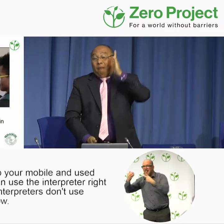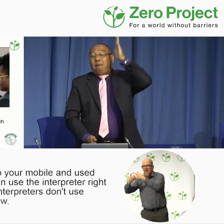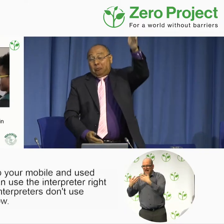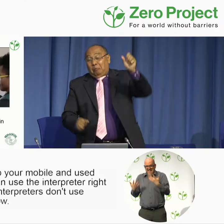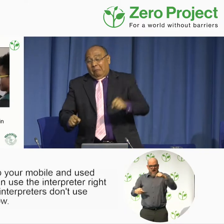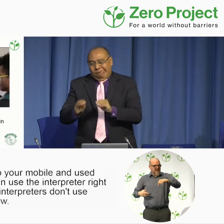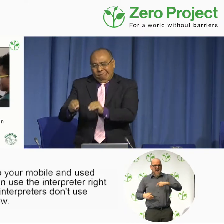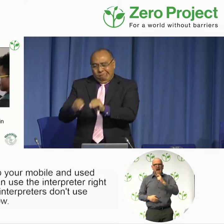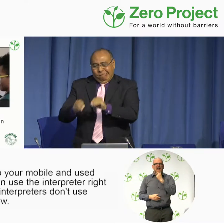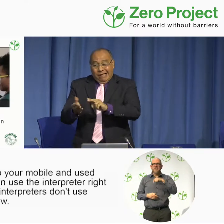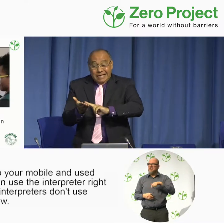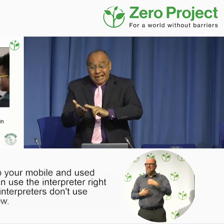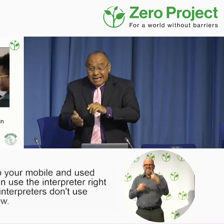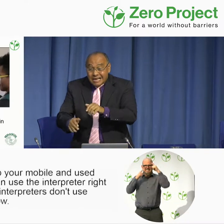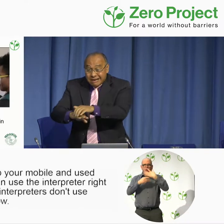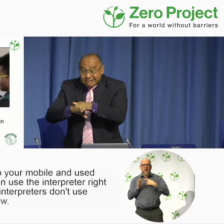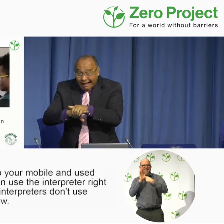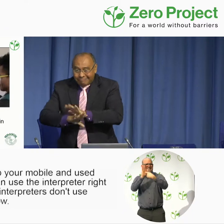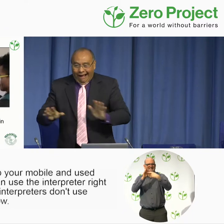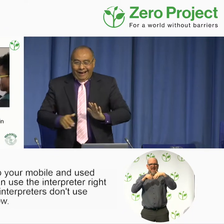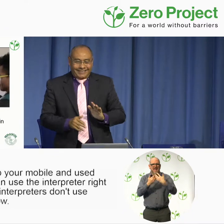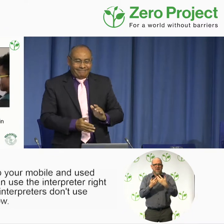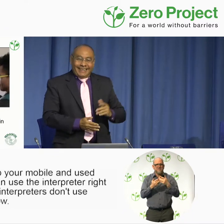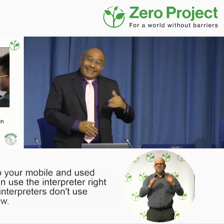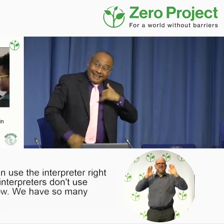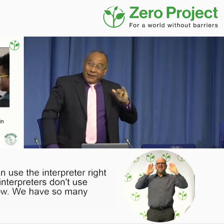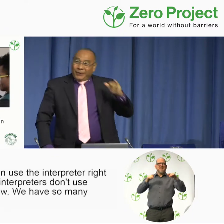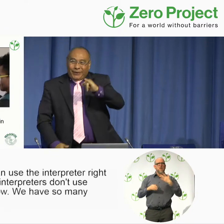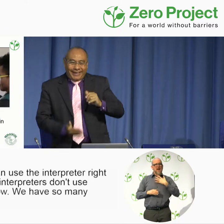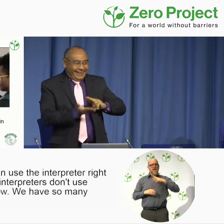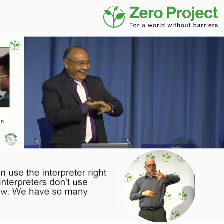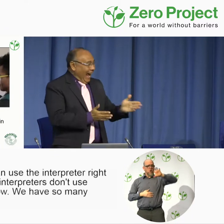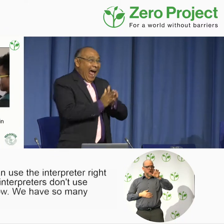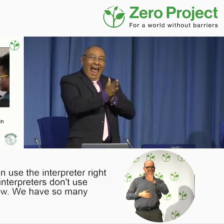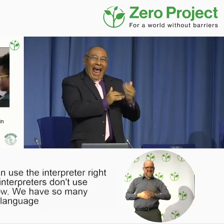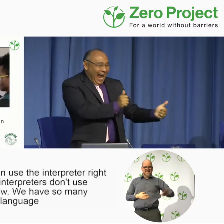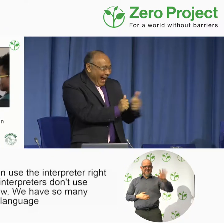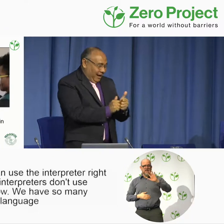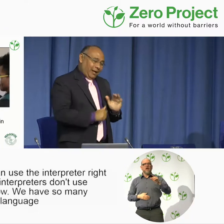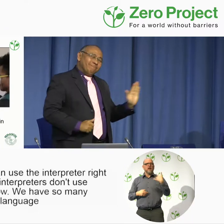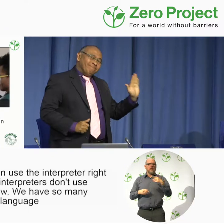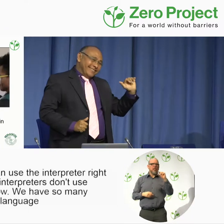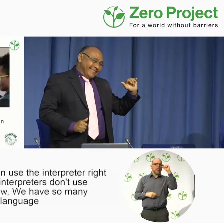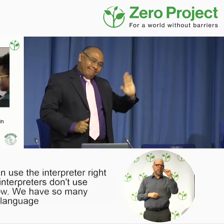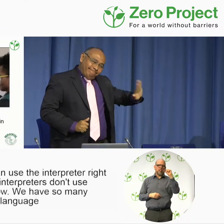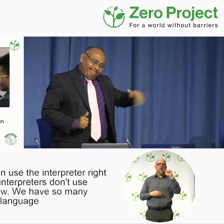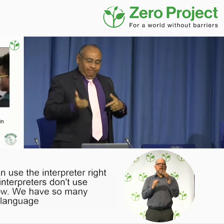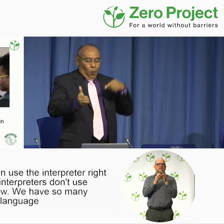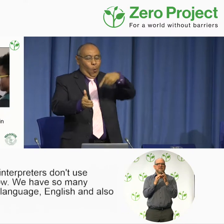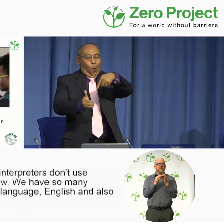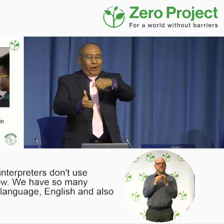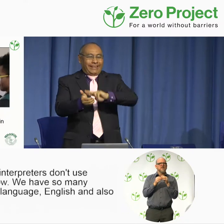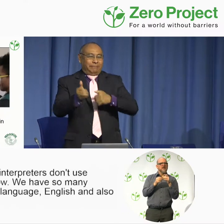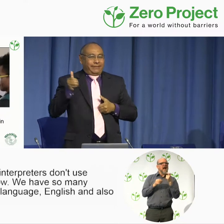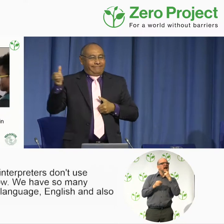Because in our country, we do not have so many interpreters who manage the Colombian sign language and also English and